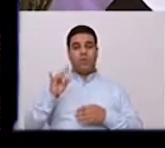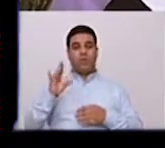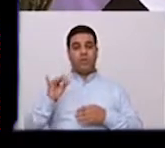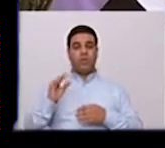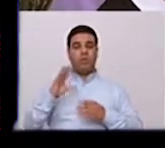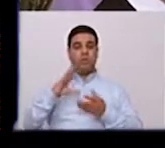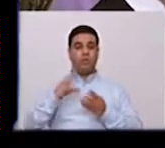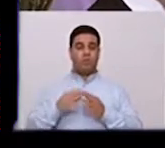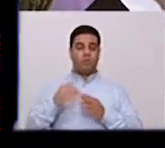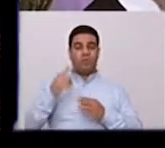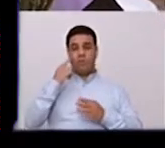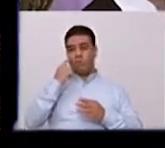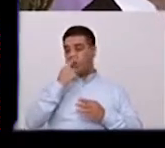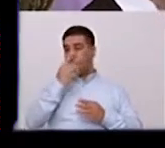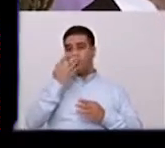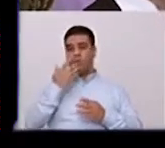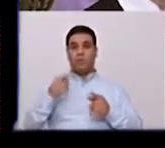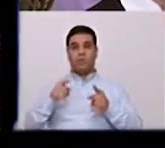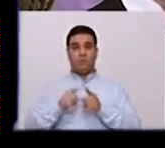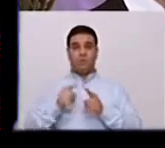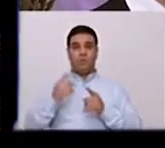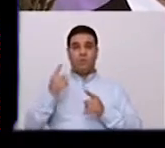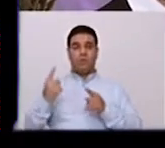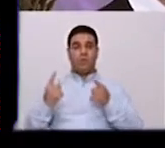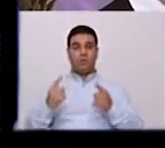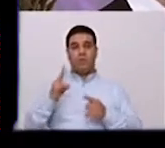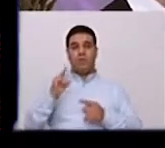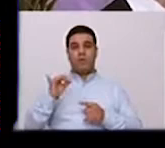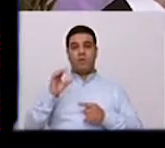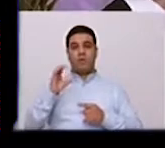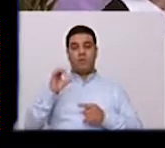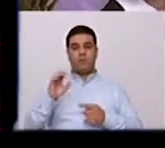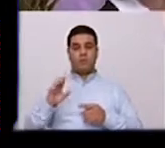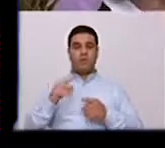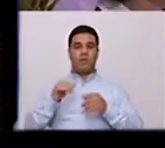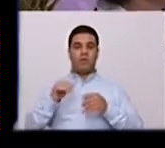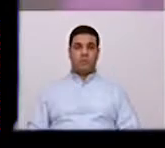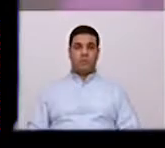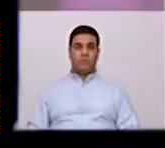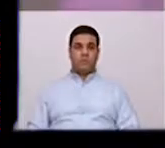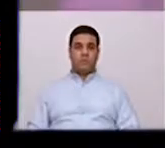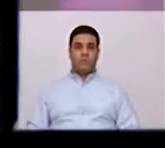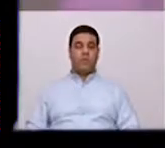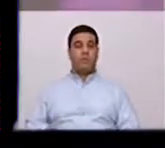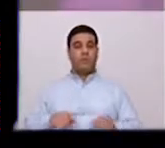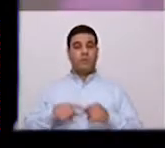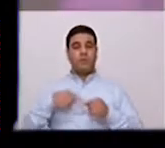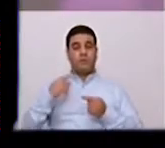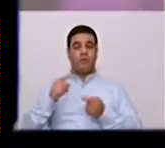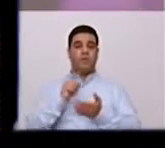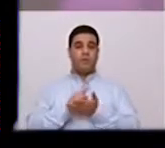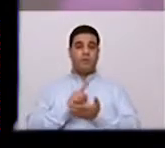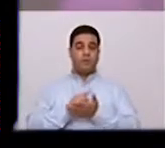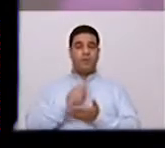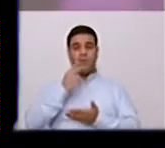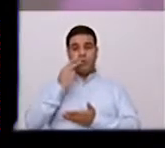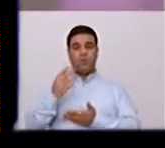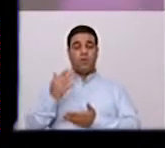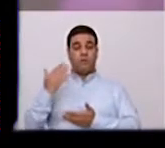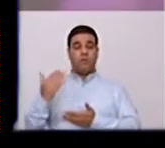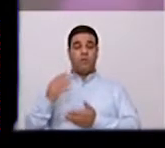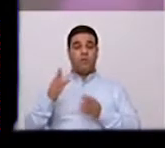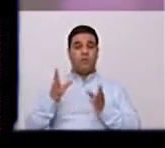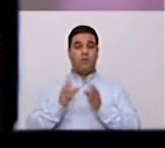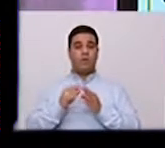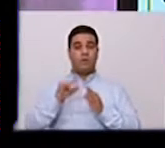ham, ko'z rangi bo'yicha ham birga bir nisbatda ajralish boradi. Keyingi masala shartimizga ko'ra, bu